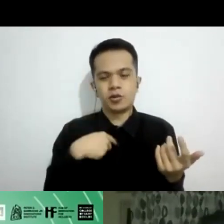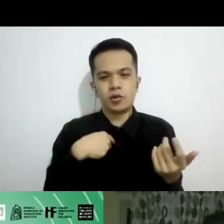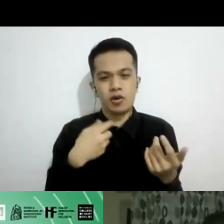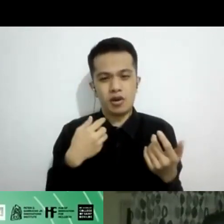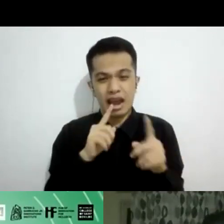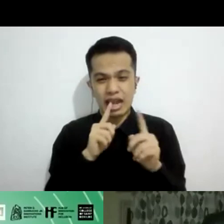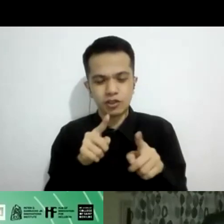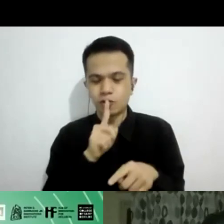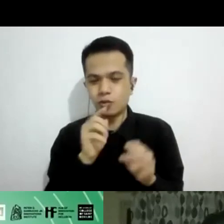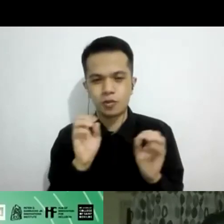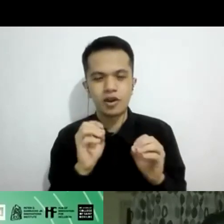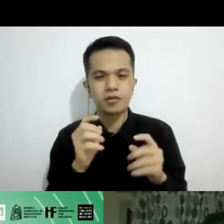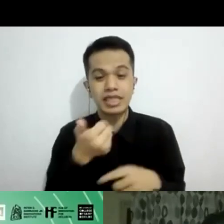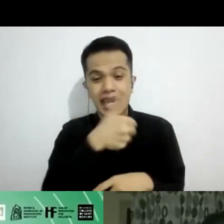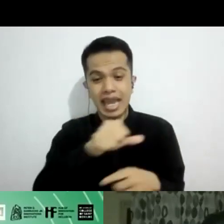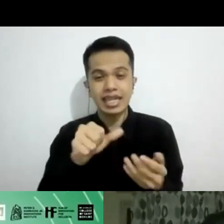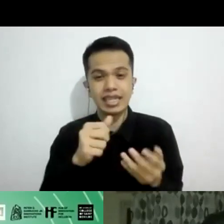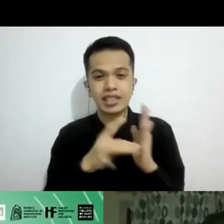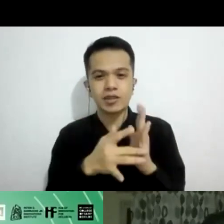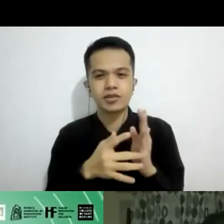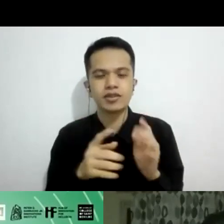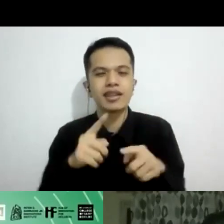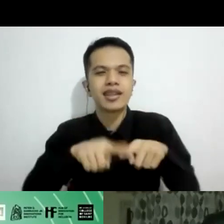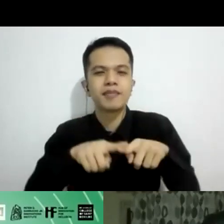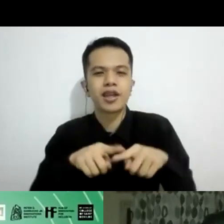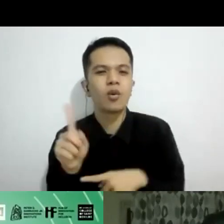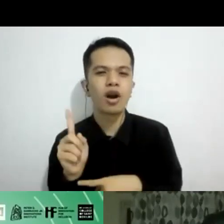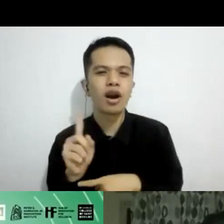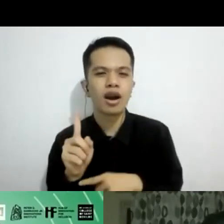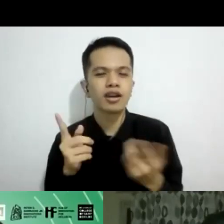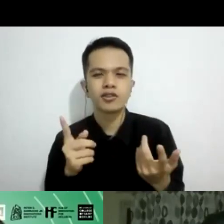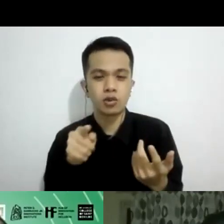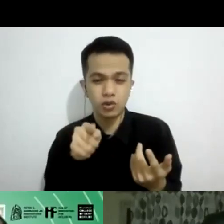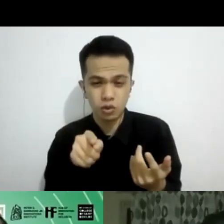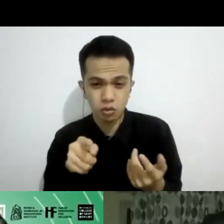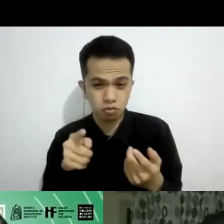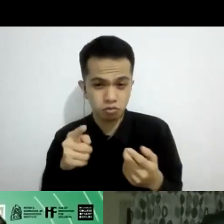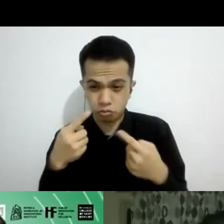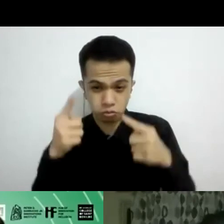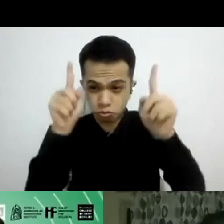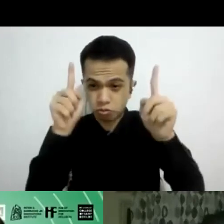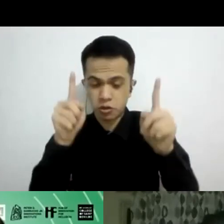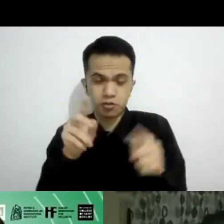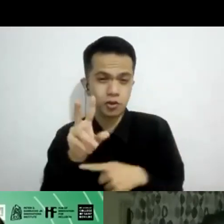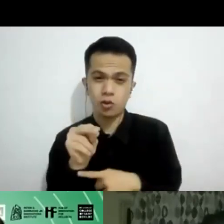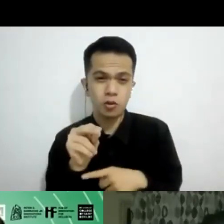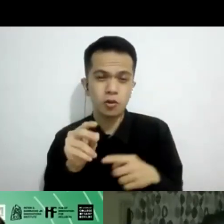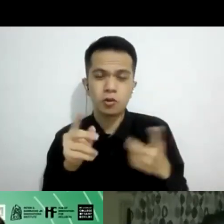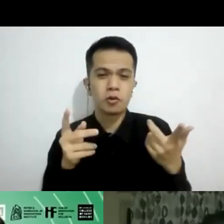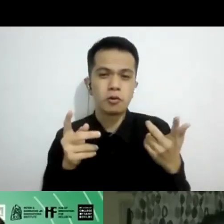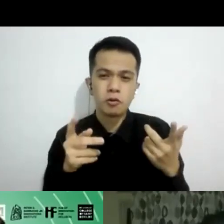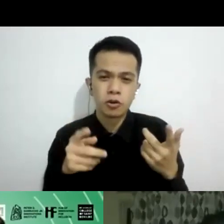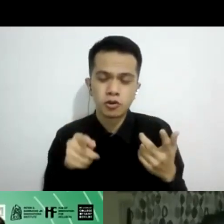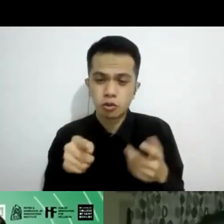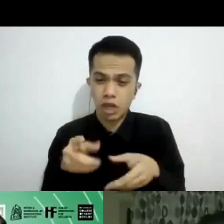because like any technology, it depends on what. Are they foolproof? No. Um, would some people